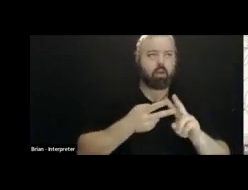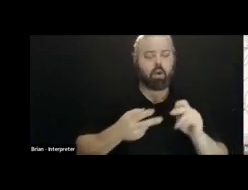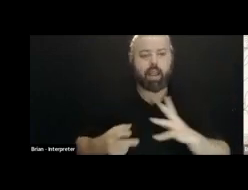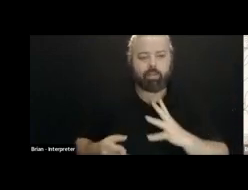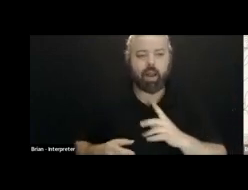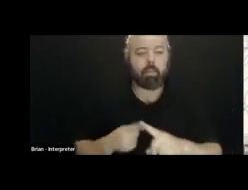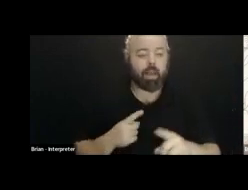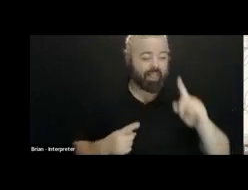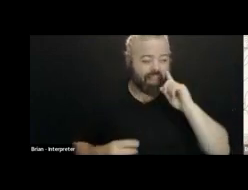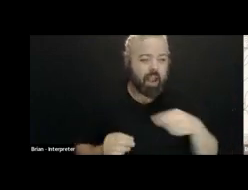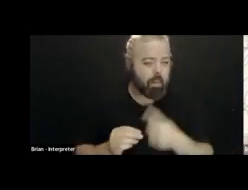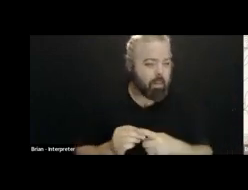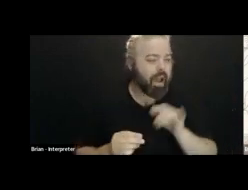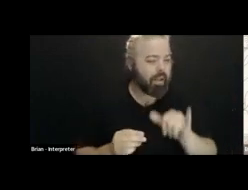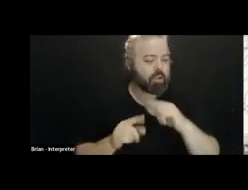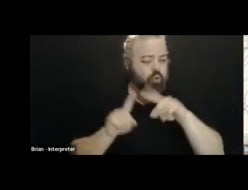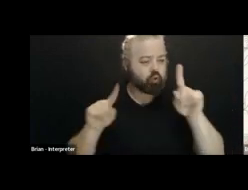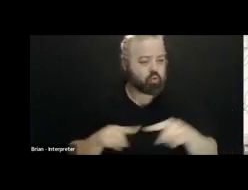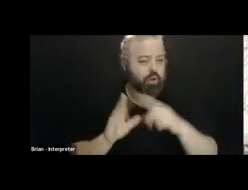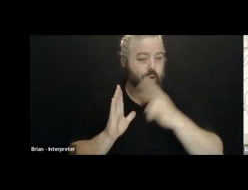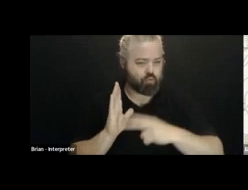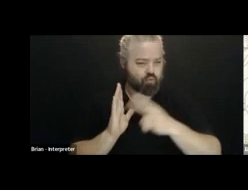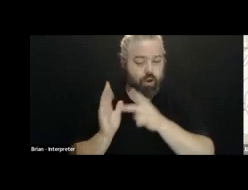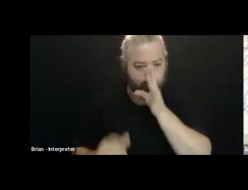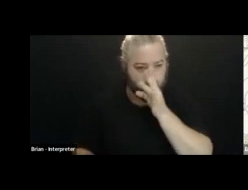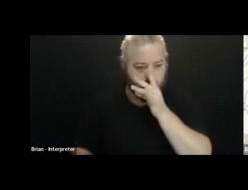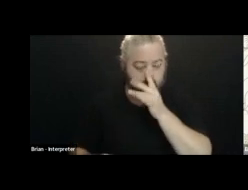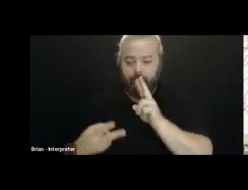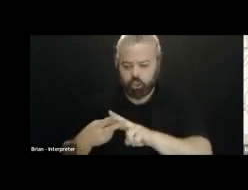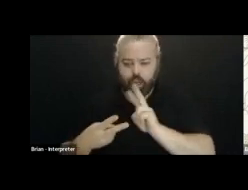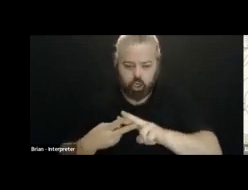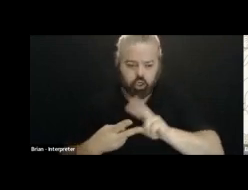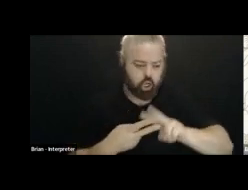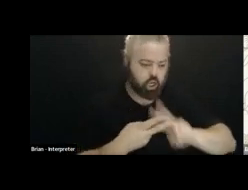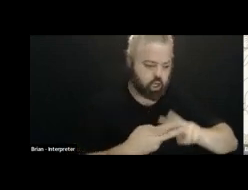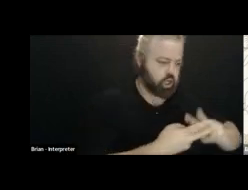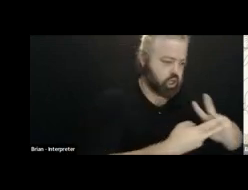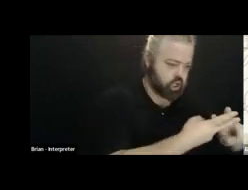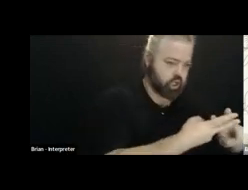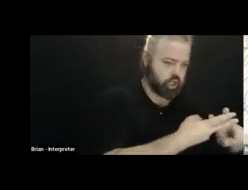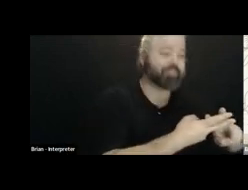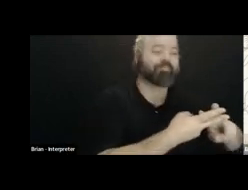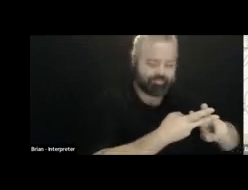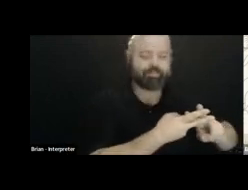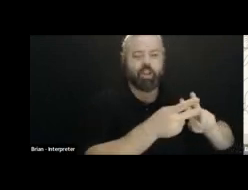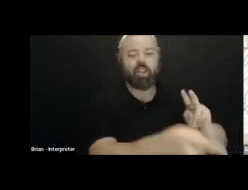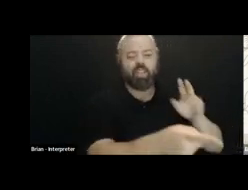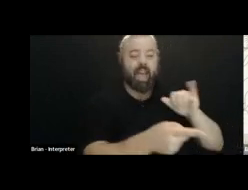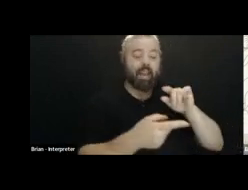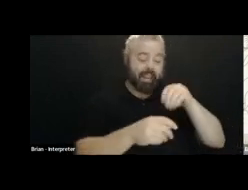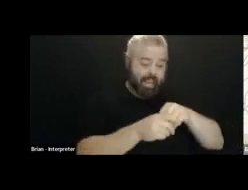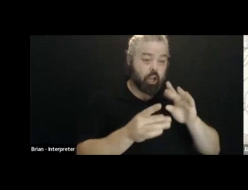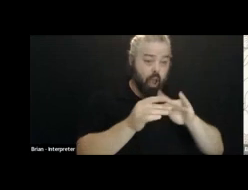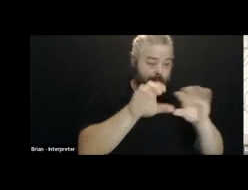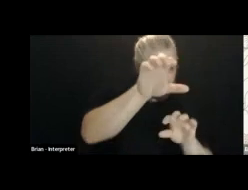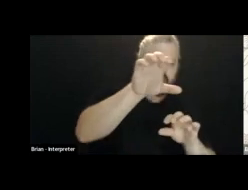hashtag that. So when you put it in the comment, it sort of limits it a little bit to how it's being read. And we also want to remember to use camel case